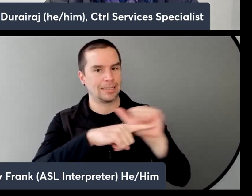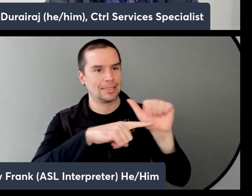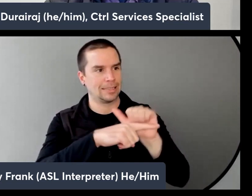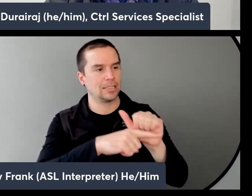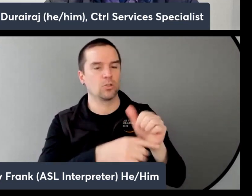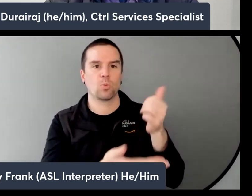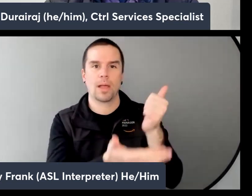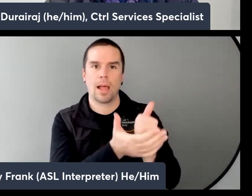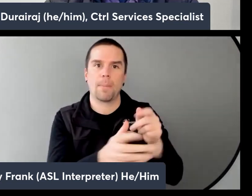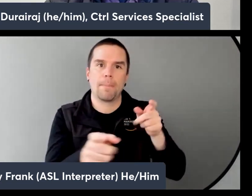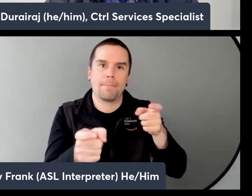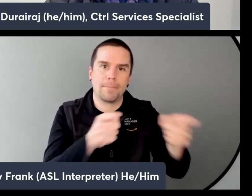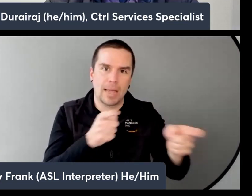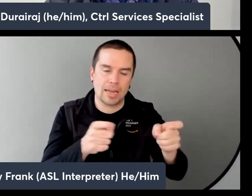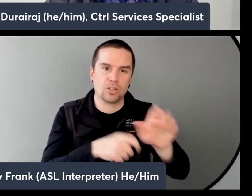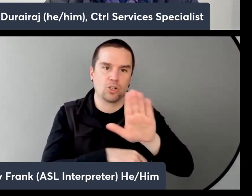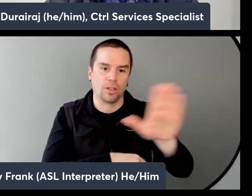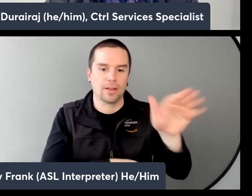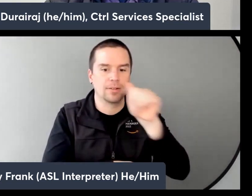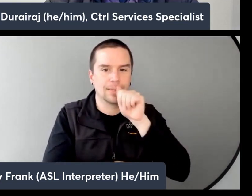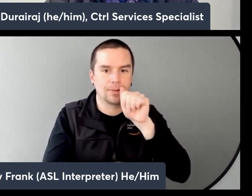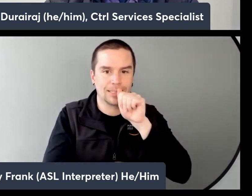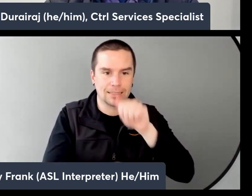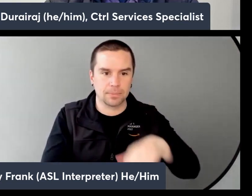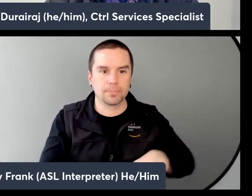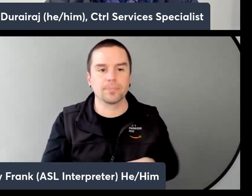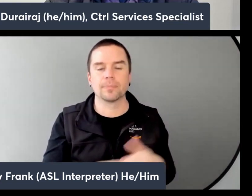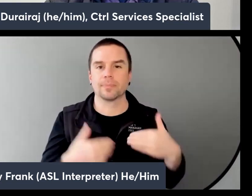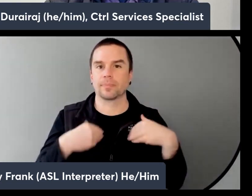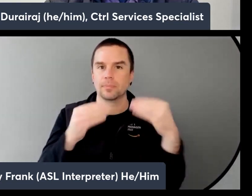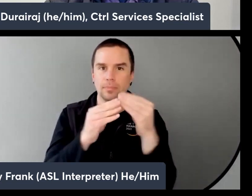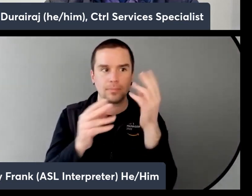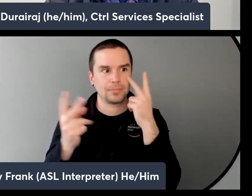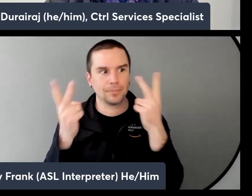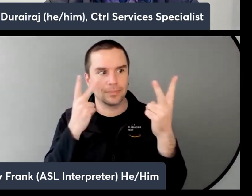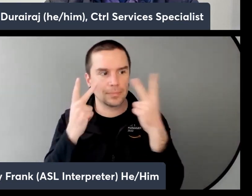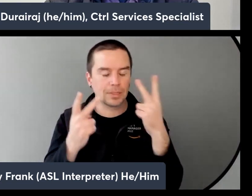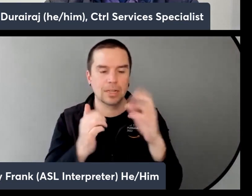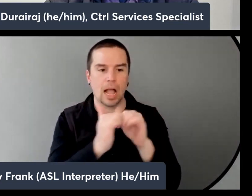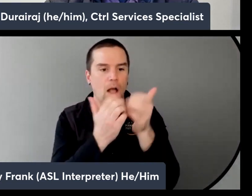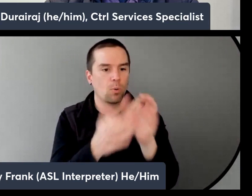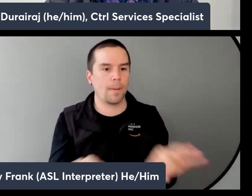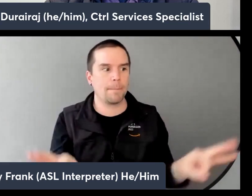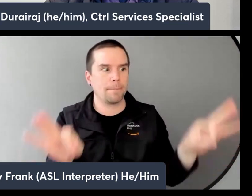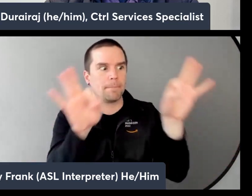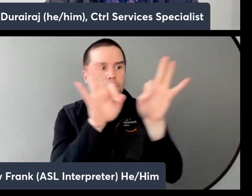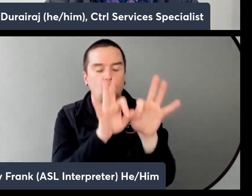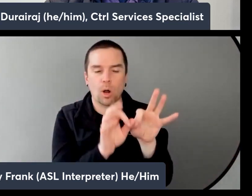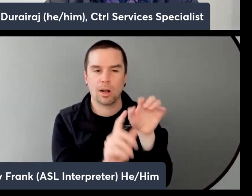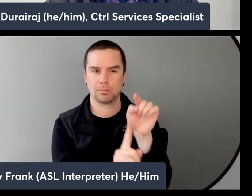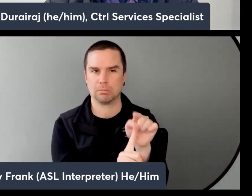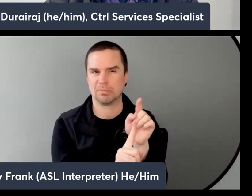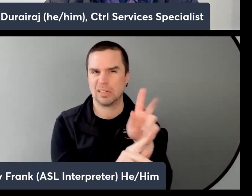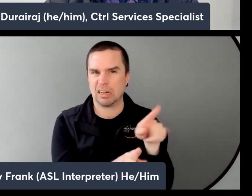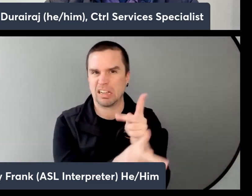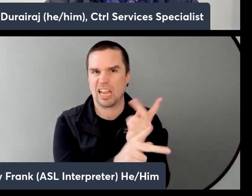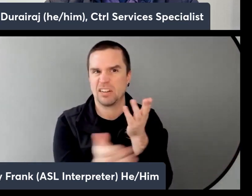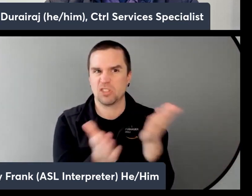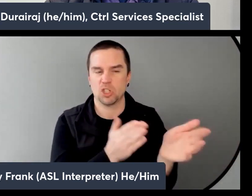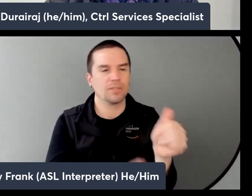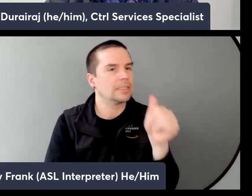that just like having more visibility into the importance of a service like Secrets Manager,